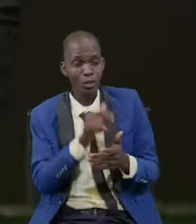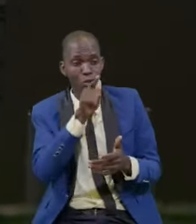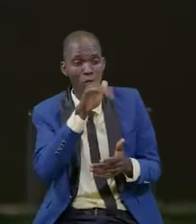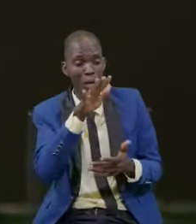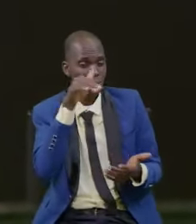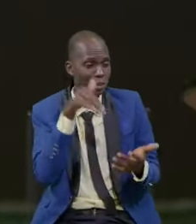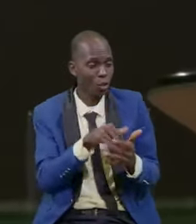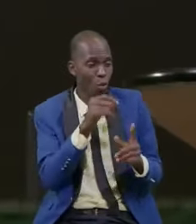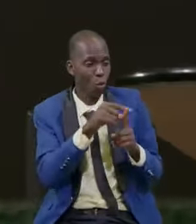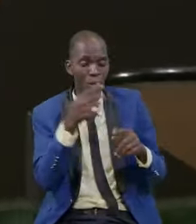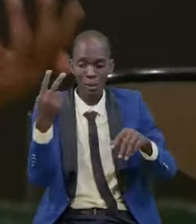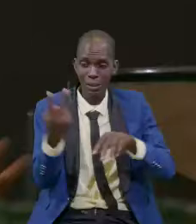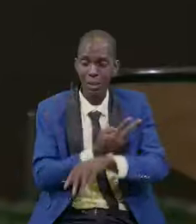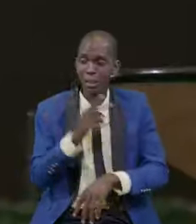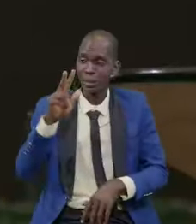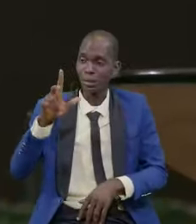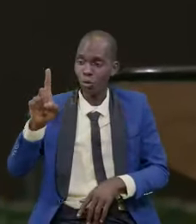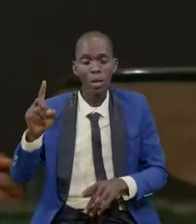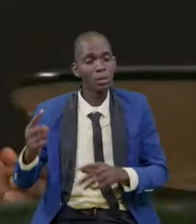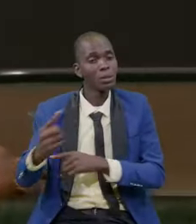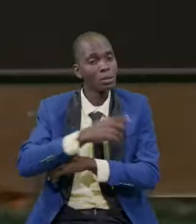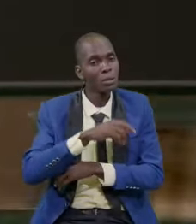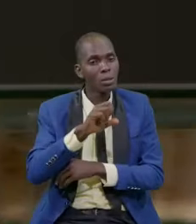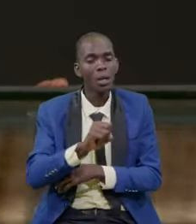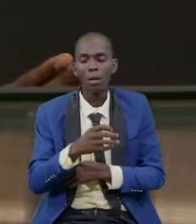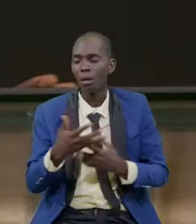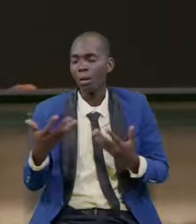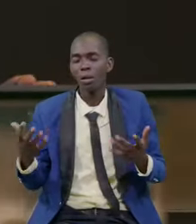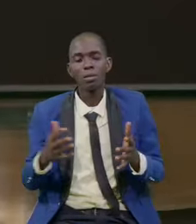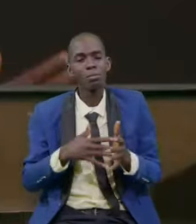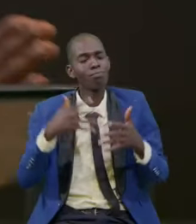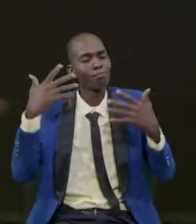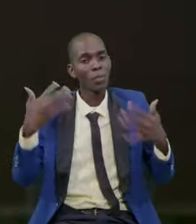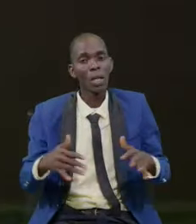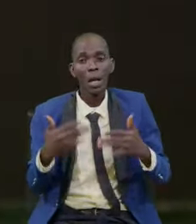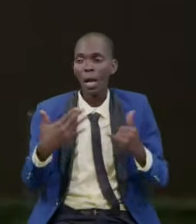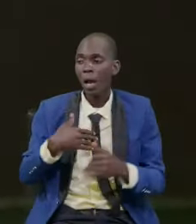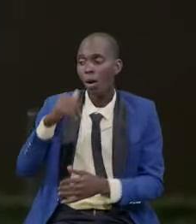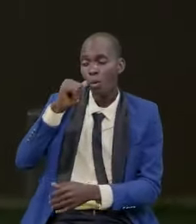day. And it says, you know, those who have done the study, they said women speak